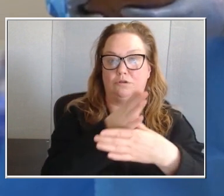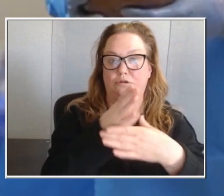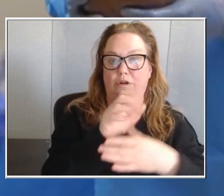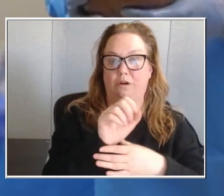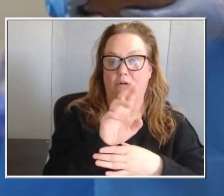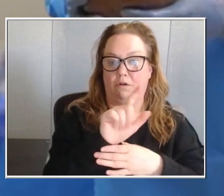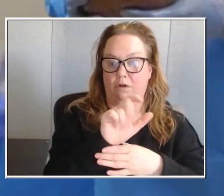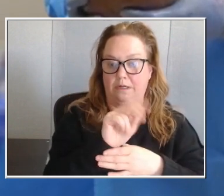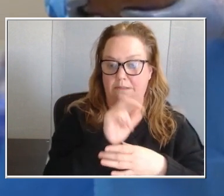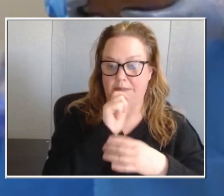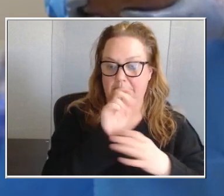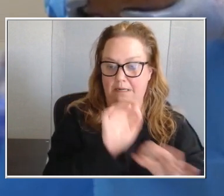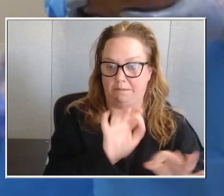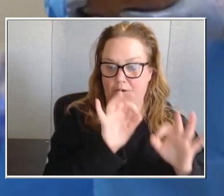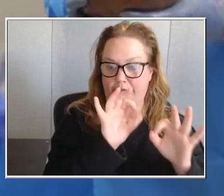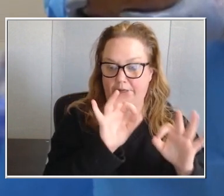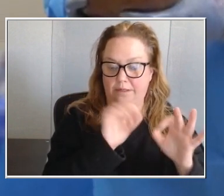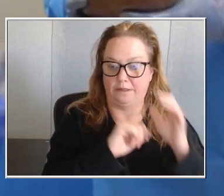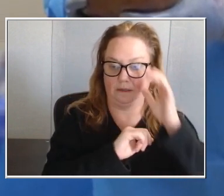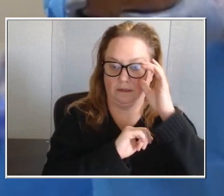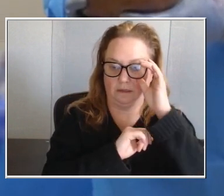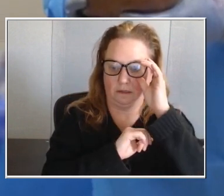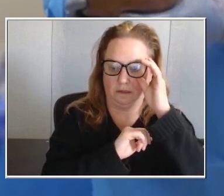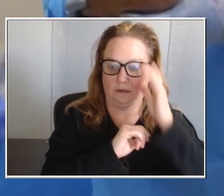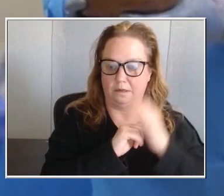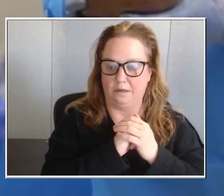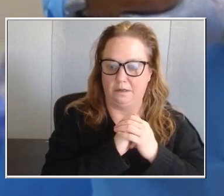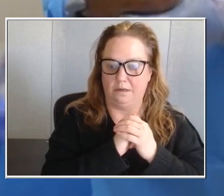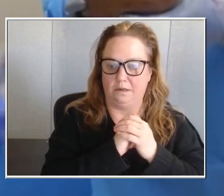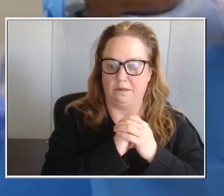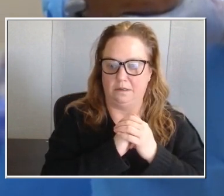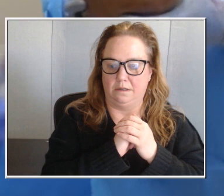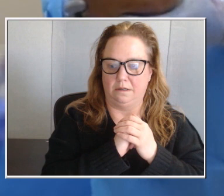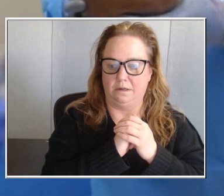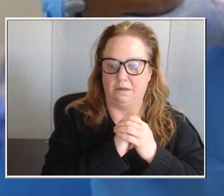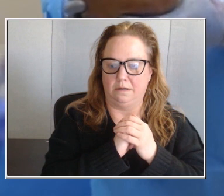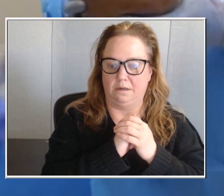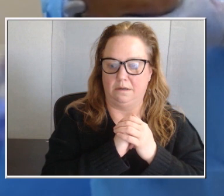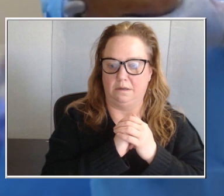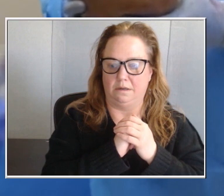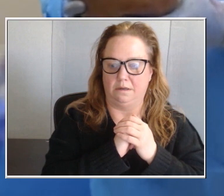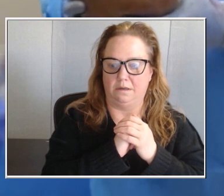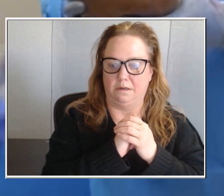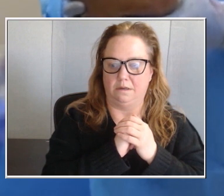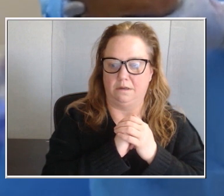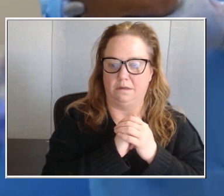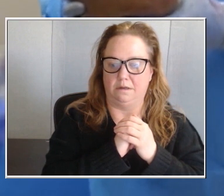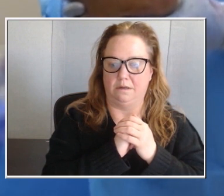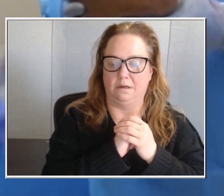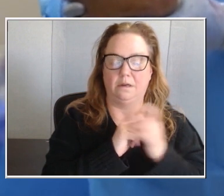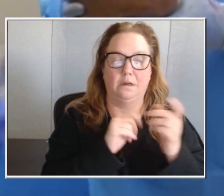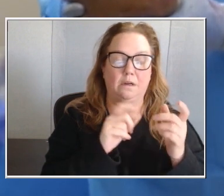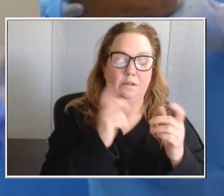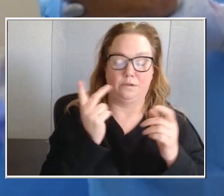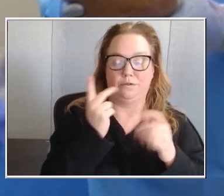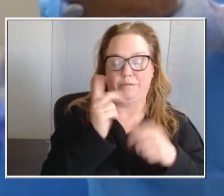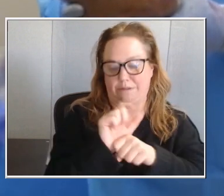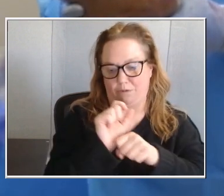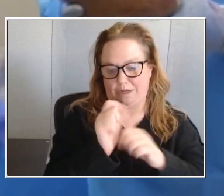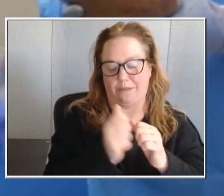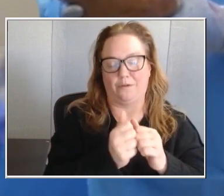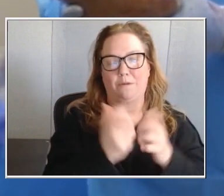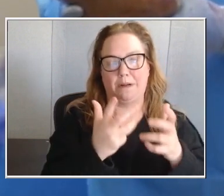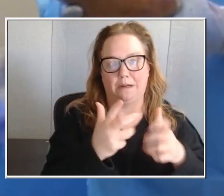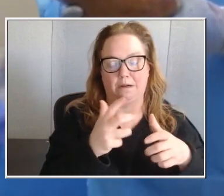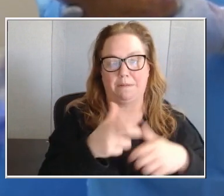not perfect. So the reason we follow that is because I'm assuming, and I think, well, plus you and I have worked together for many years, but a high